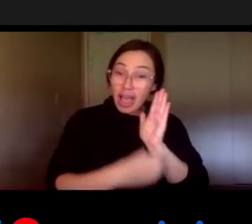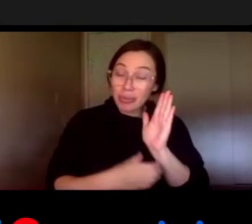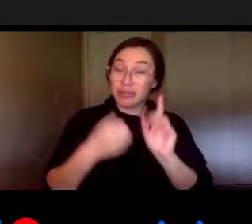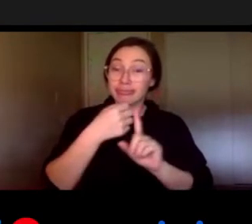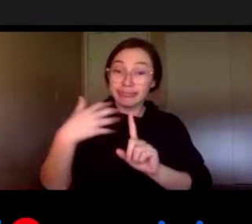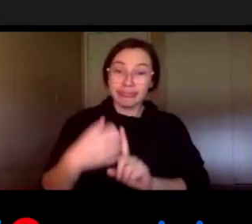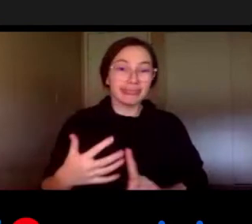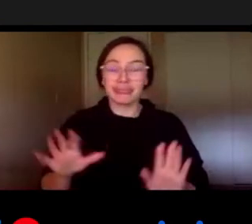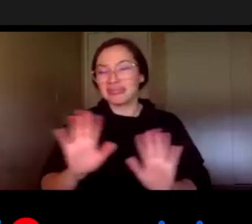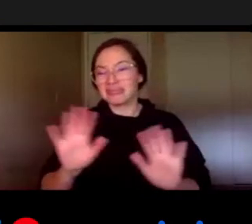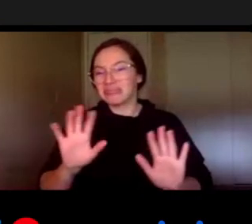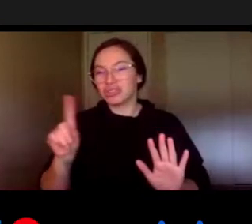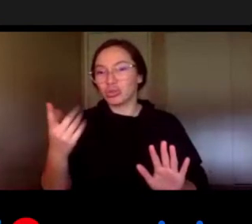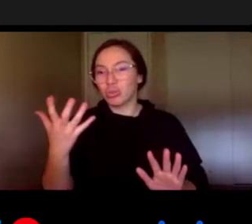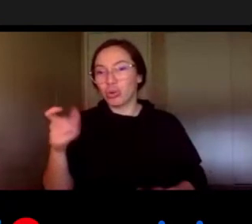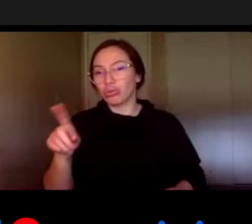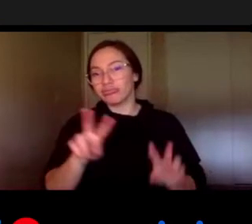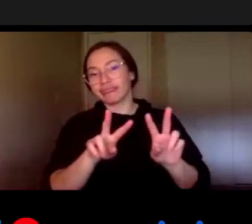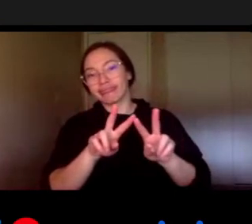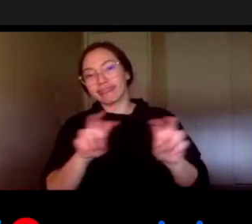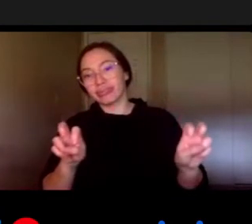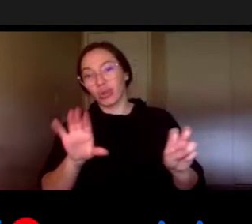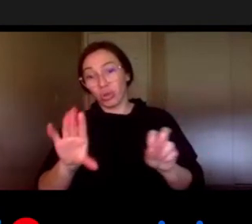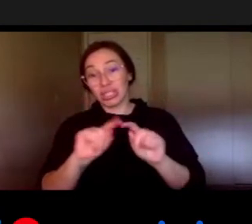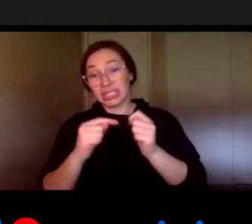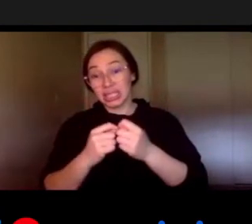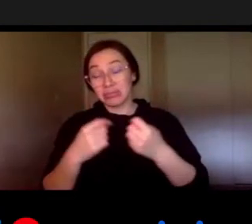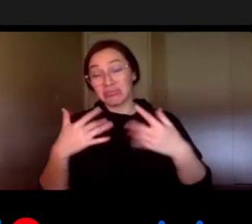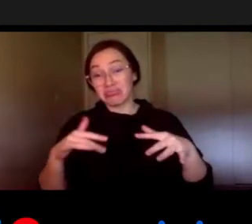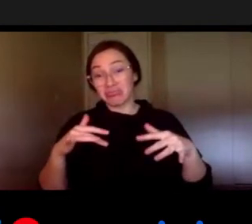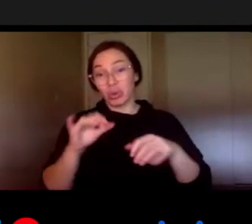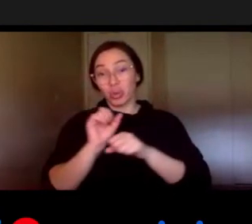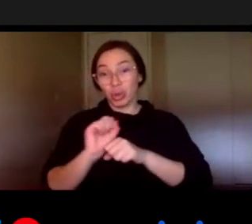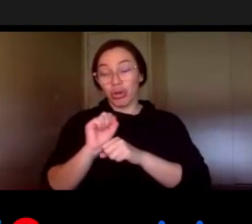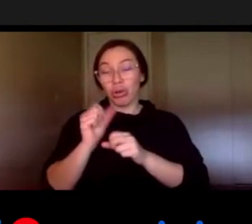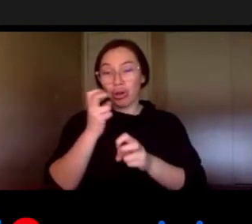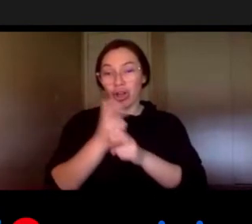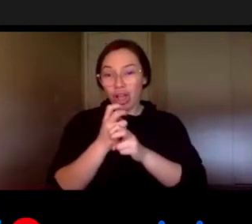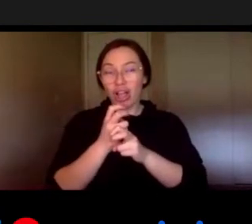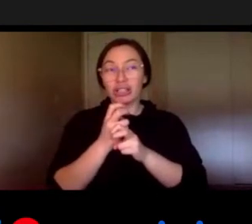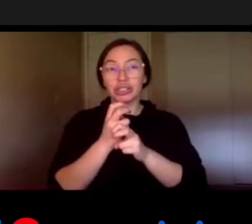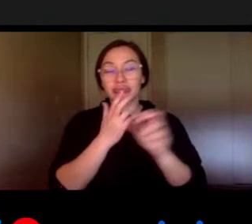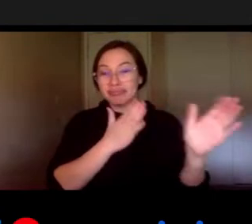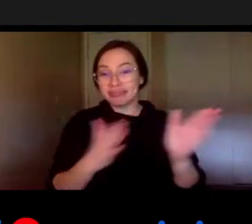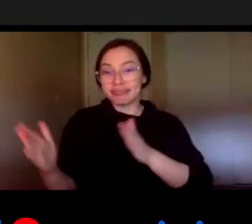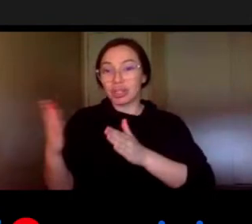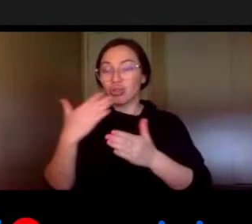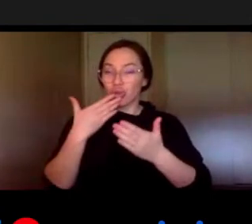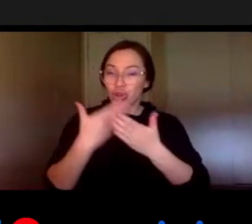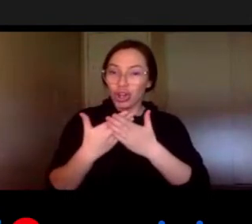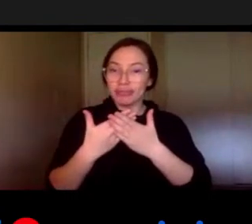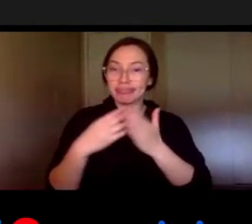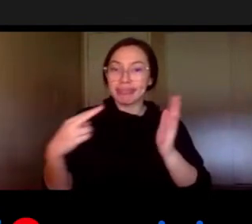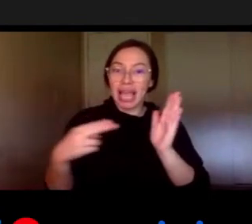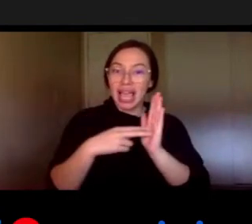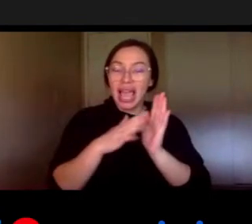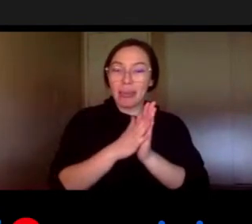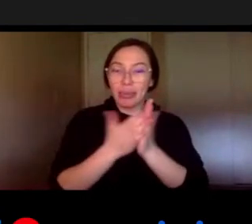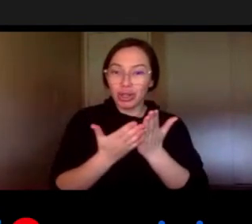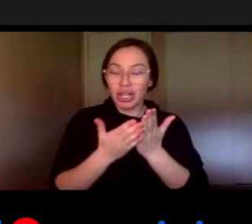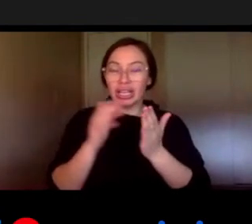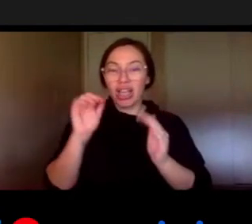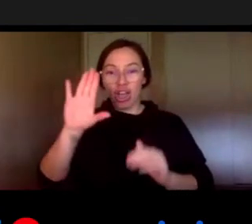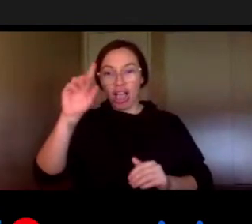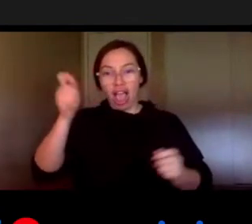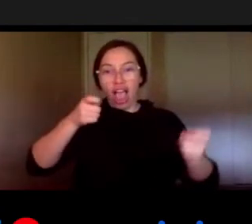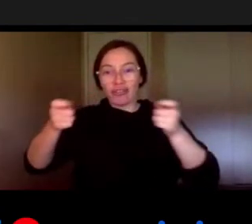But I wanted you to see that your team has worked very hard to pull together a good handbook that can get some of your governance standards